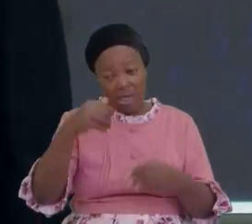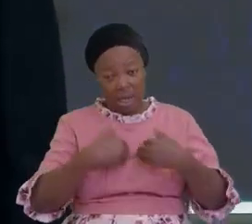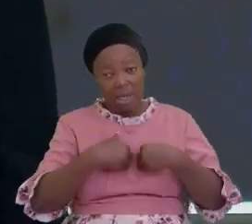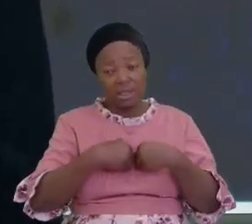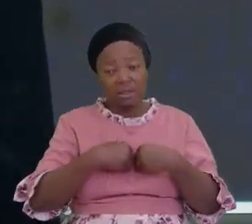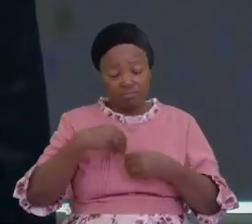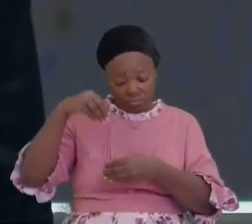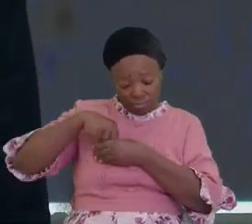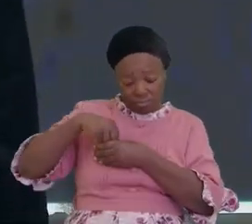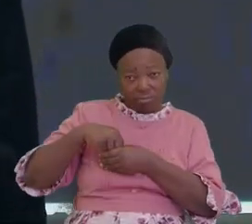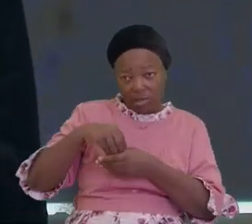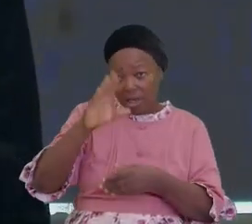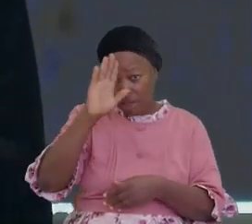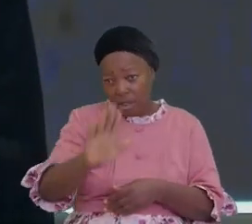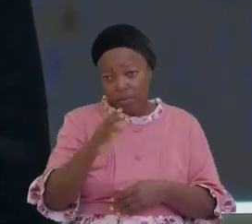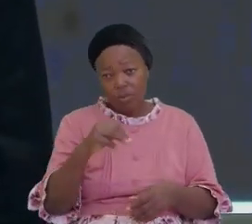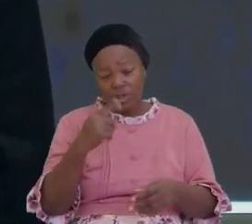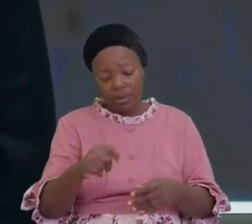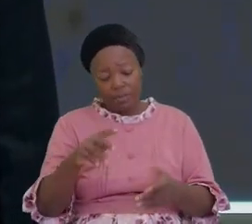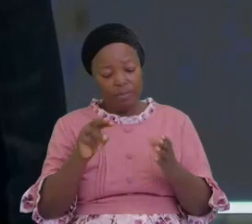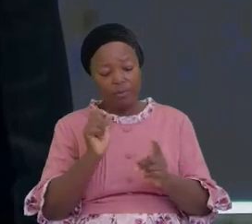message I'd heard.